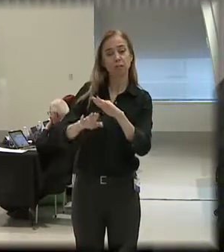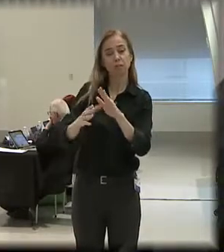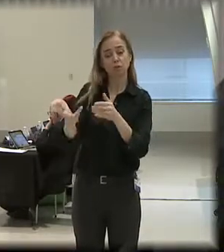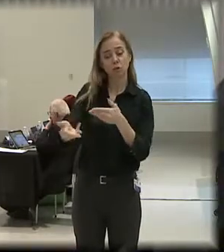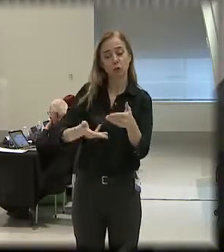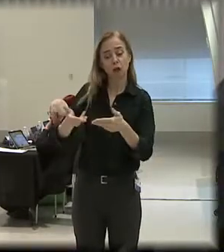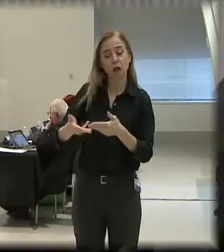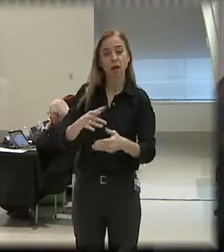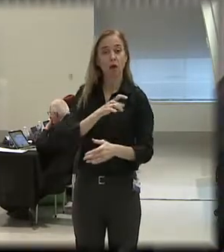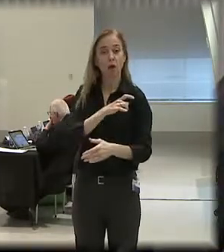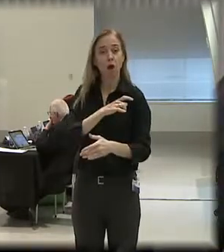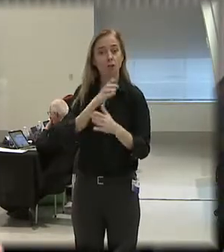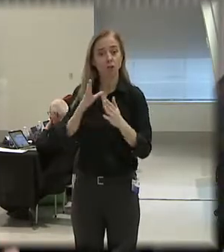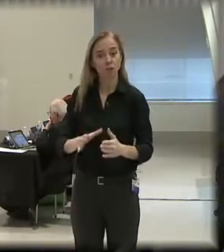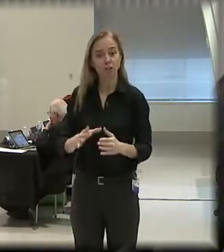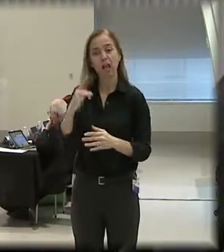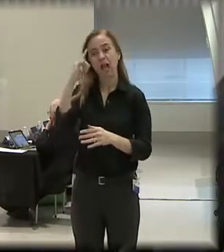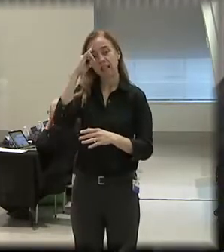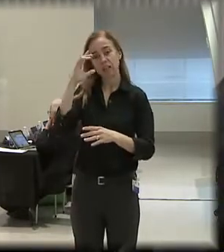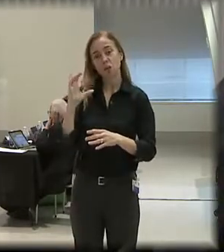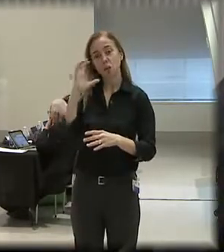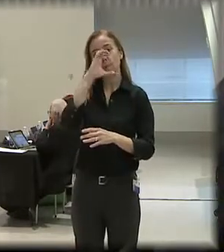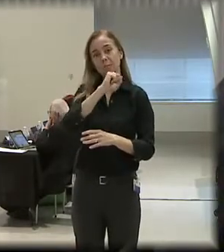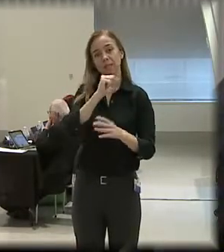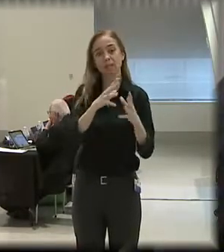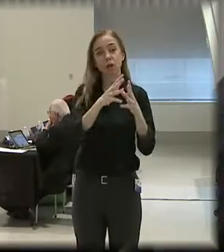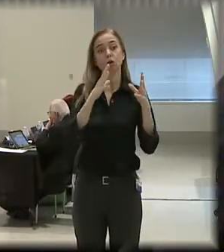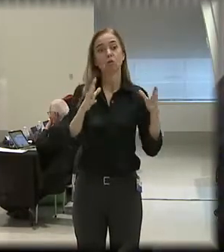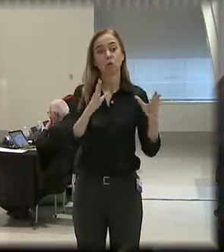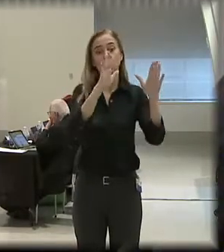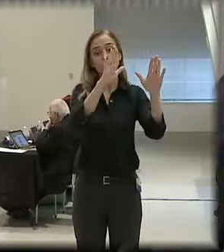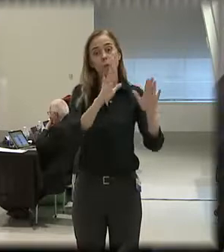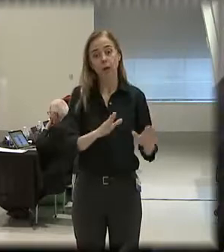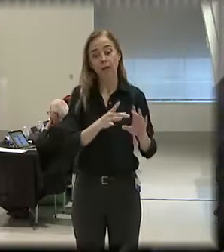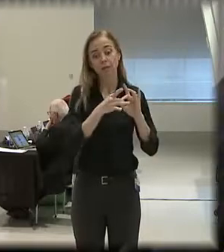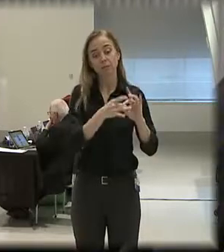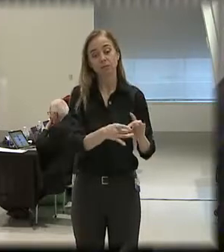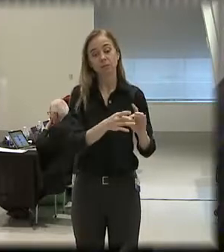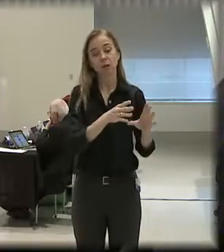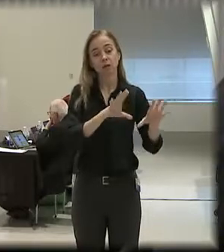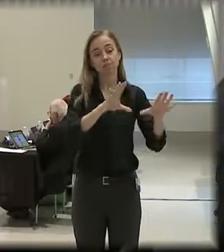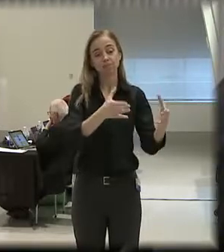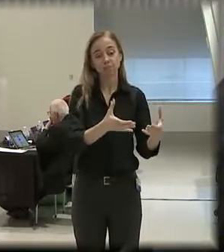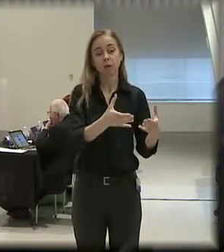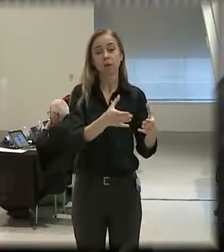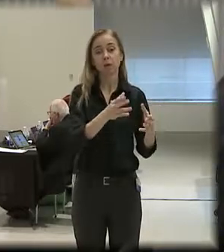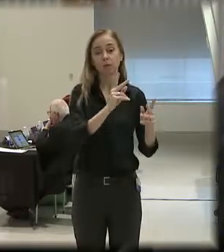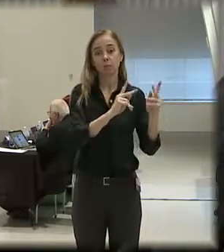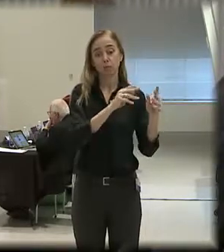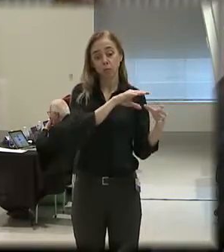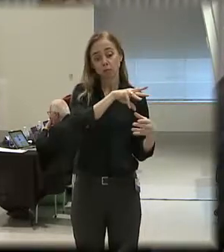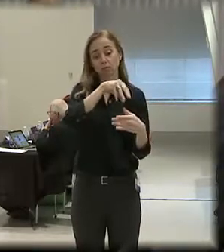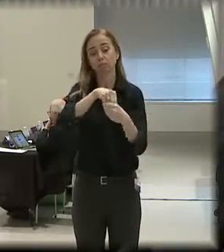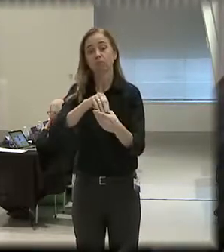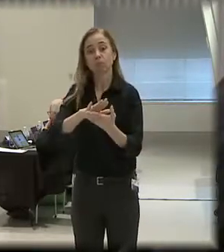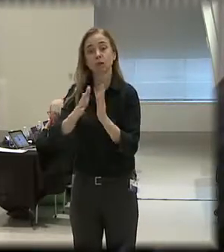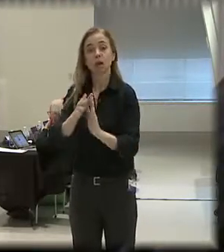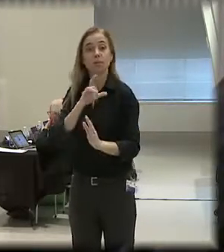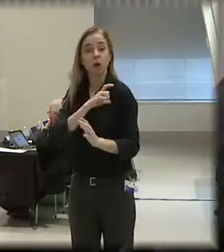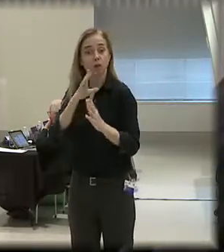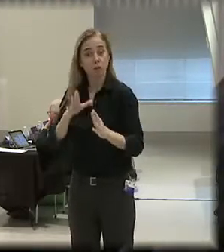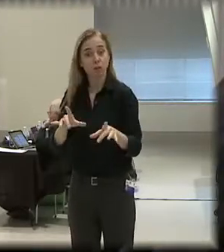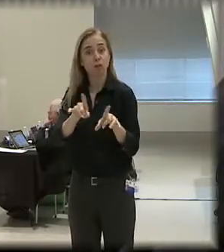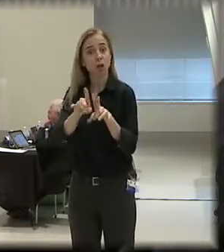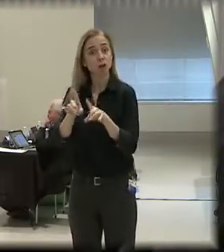we're missing out on a greater part of the population that could come into this profession, be educated properly, and